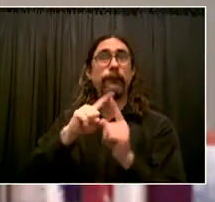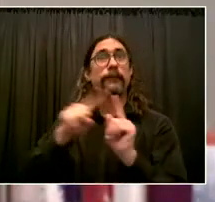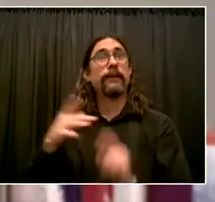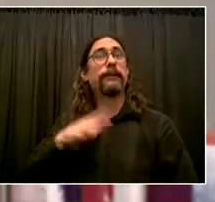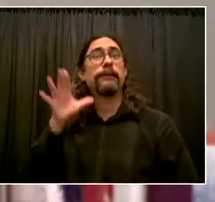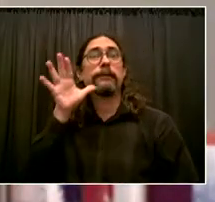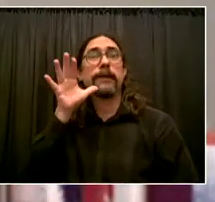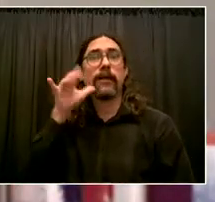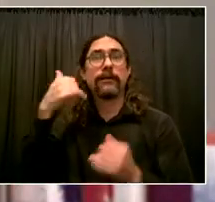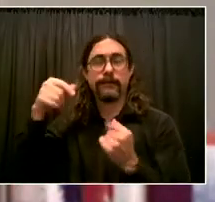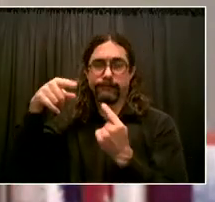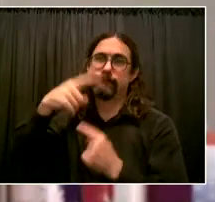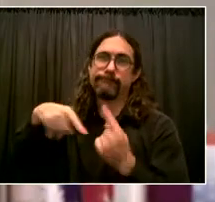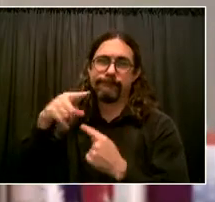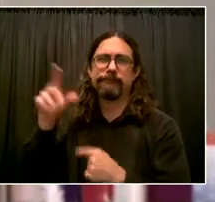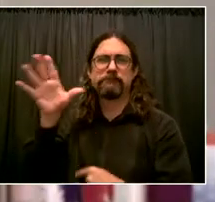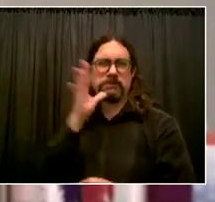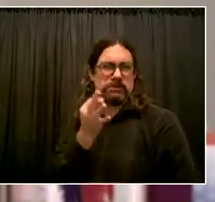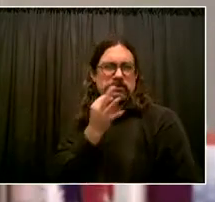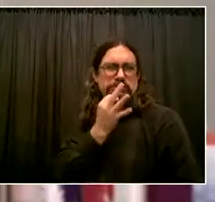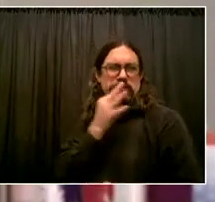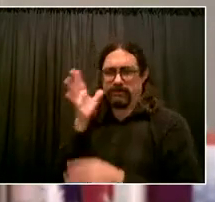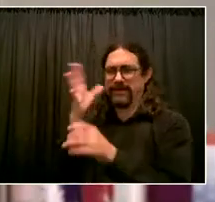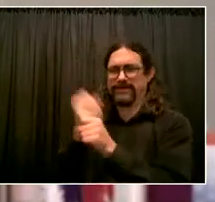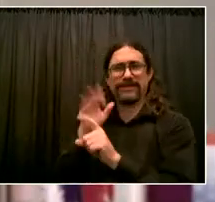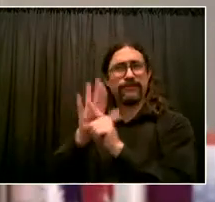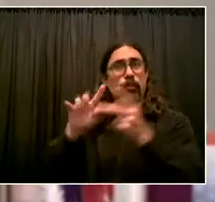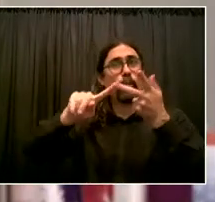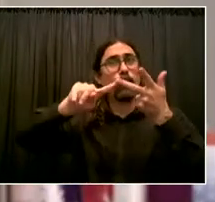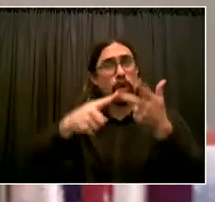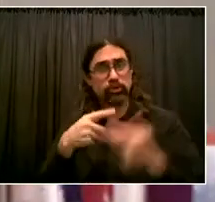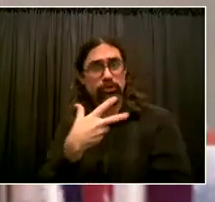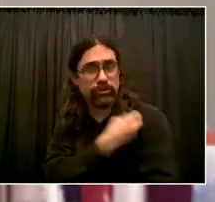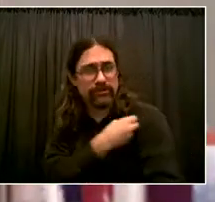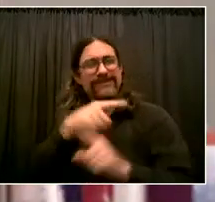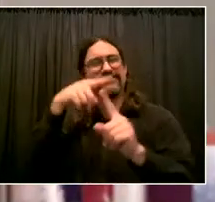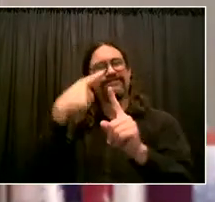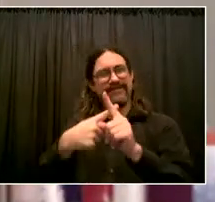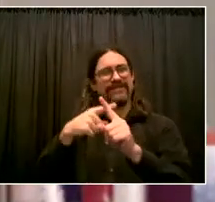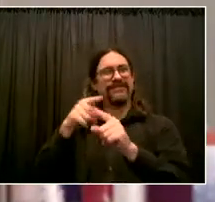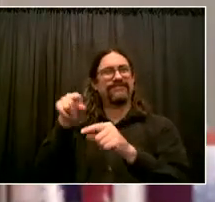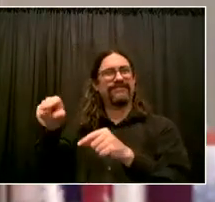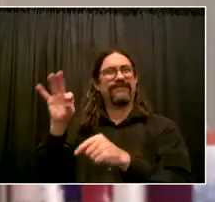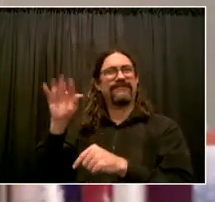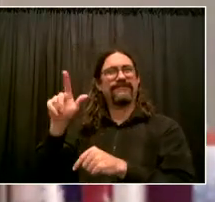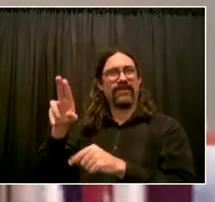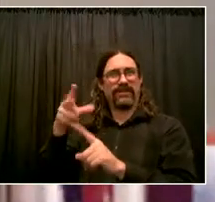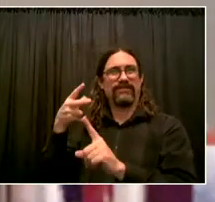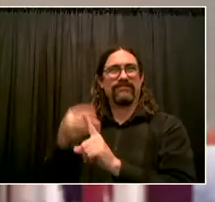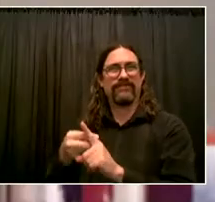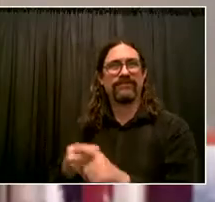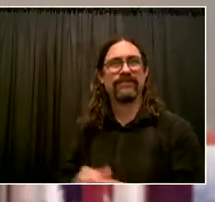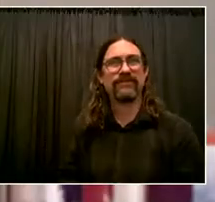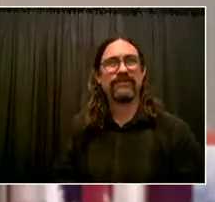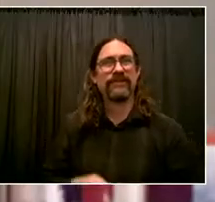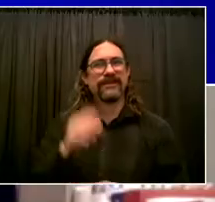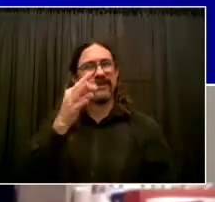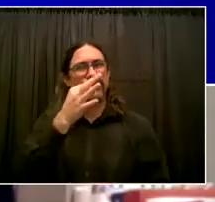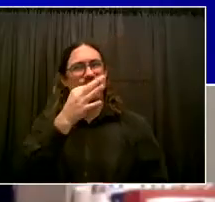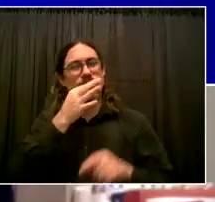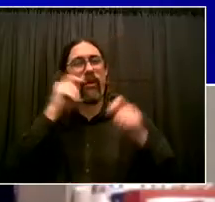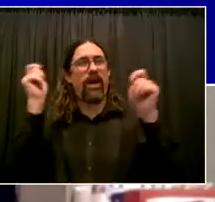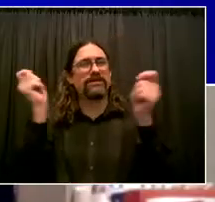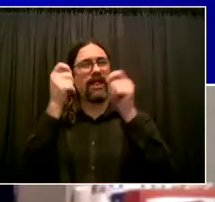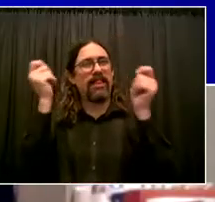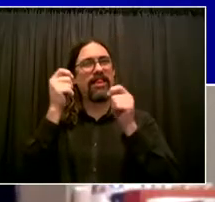COVID. This holiday season, let's celebrate life and health with family and friends. Thank you. Thank you so much, Doctor,